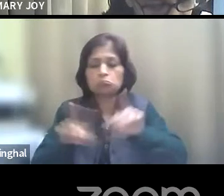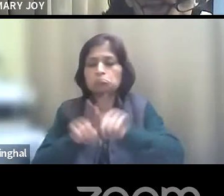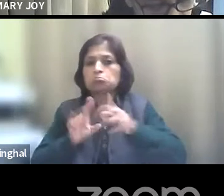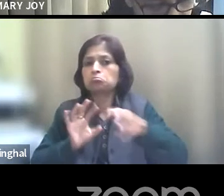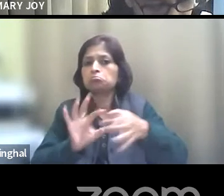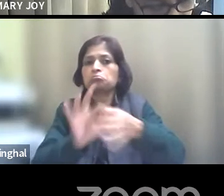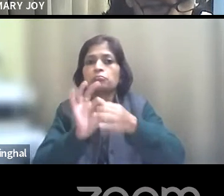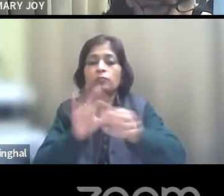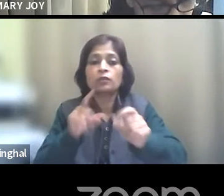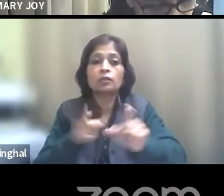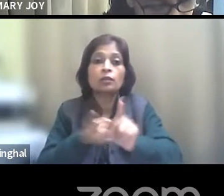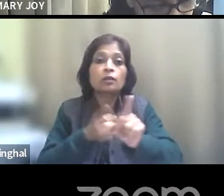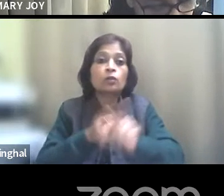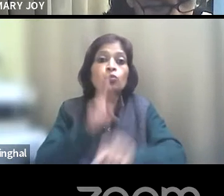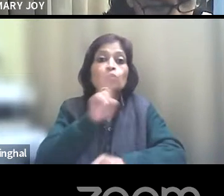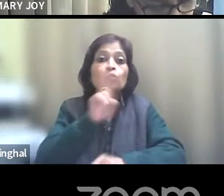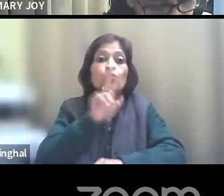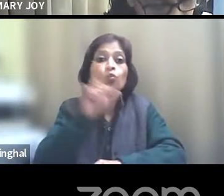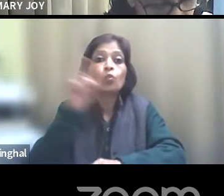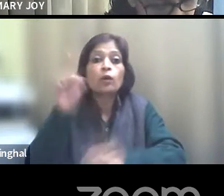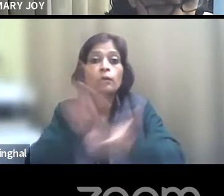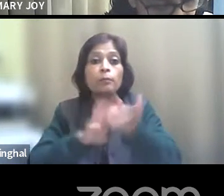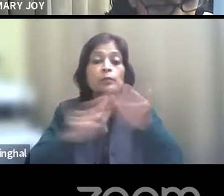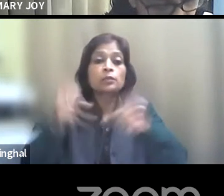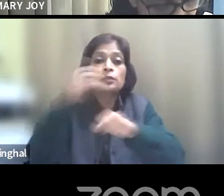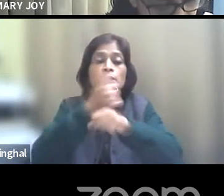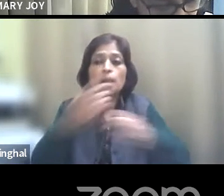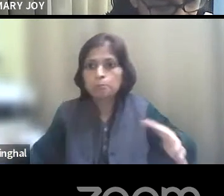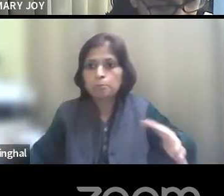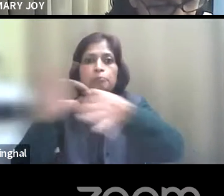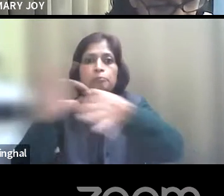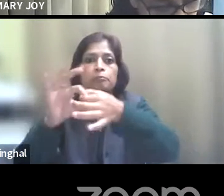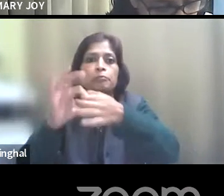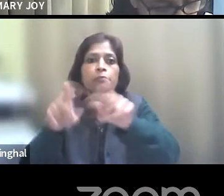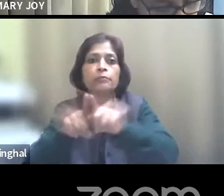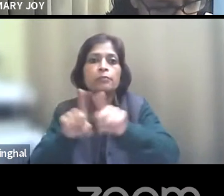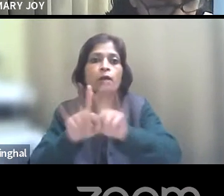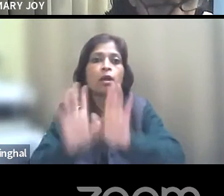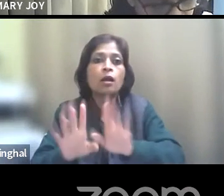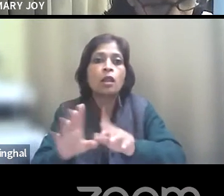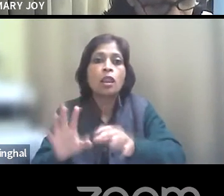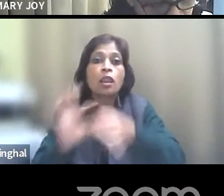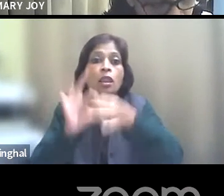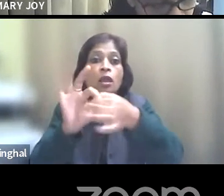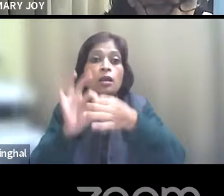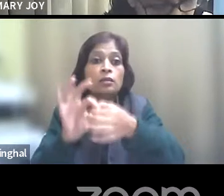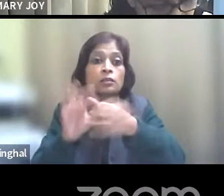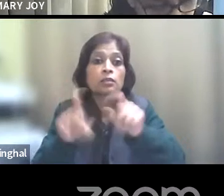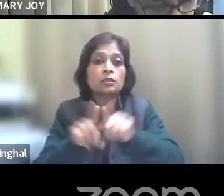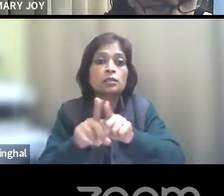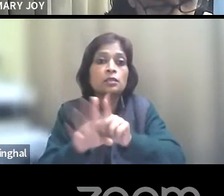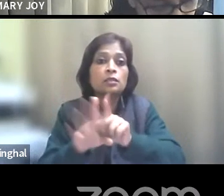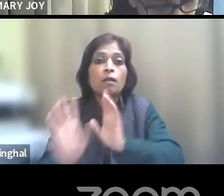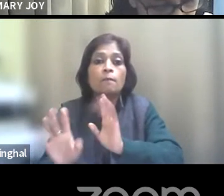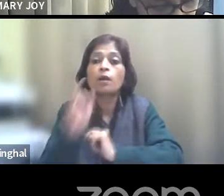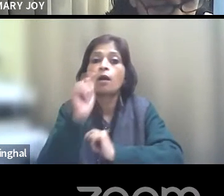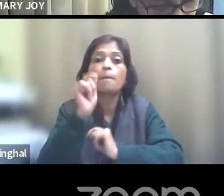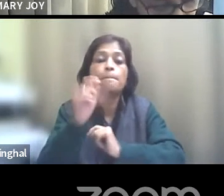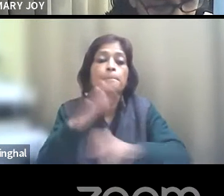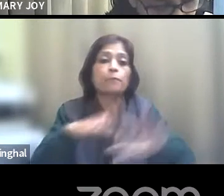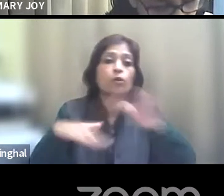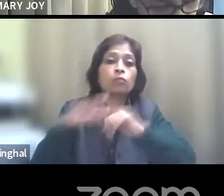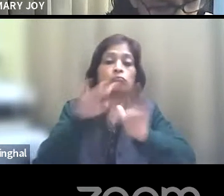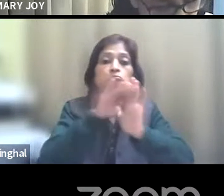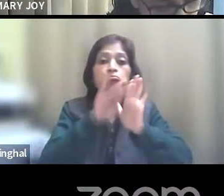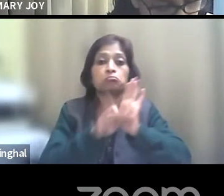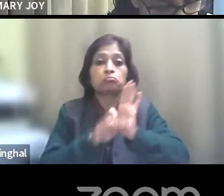have 21 ministries working together in a strategically linked action plan only